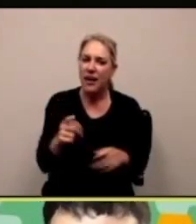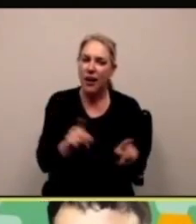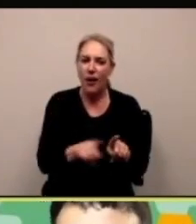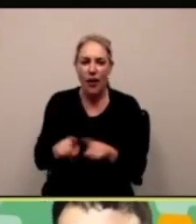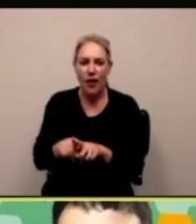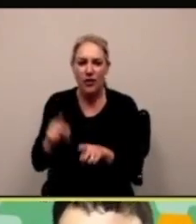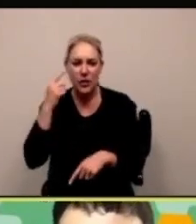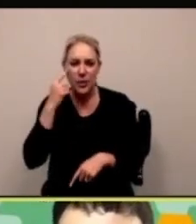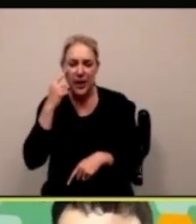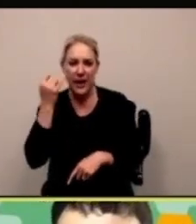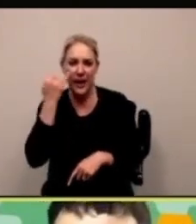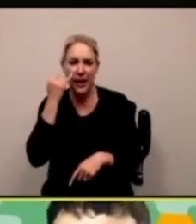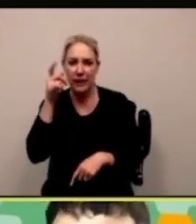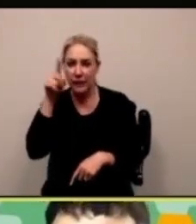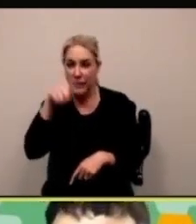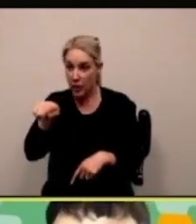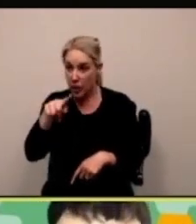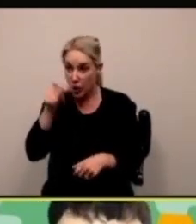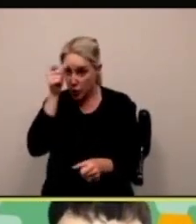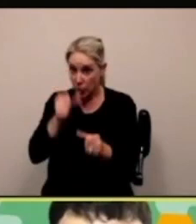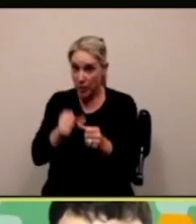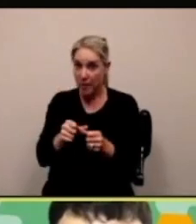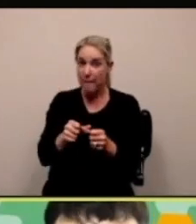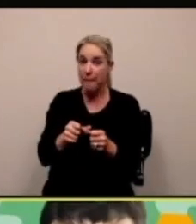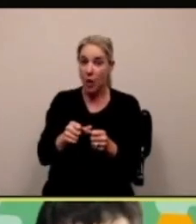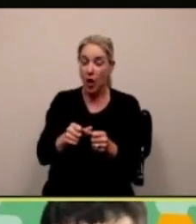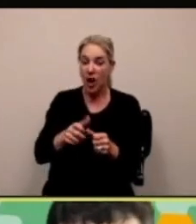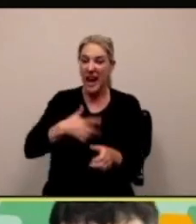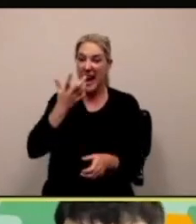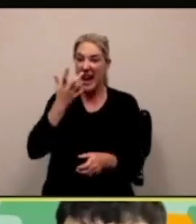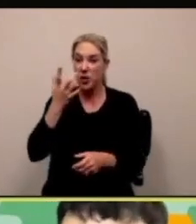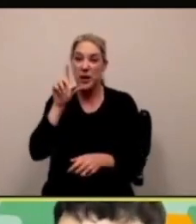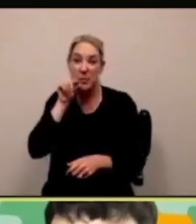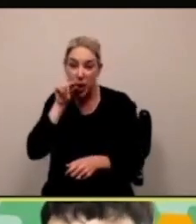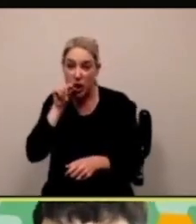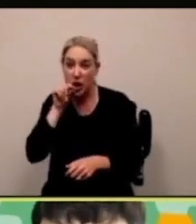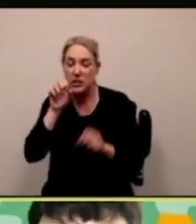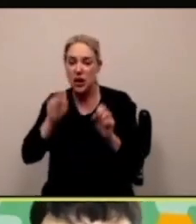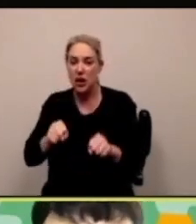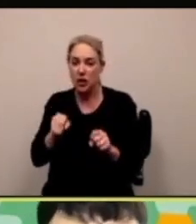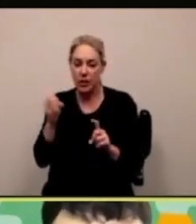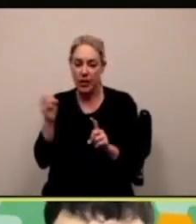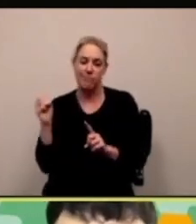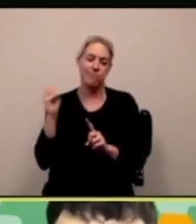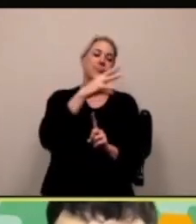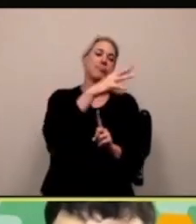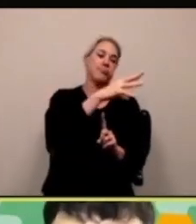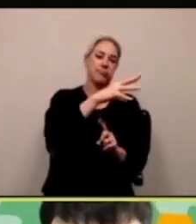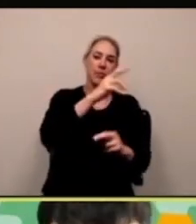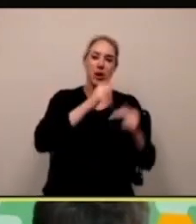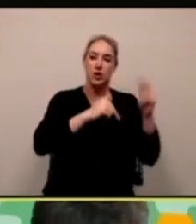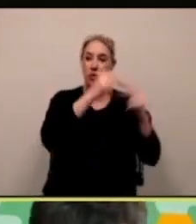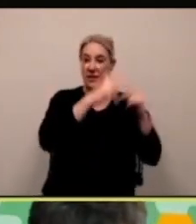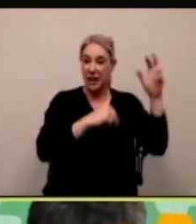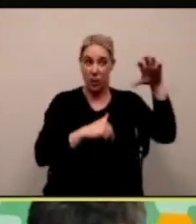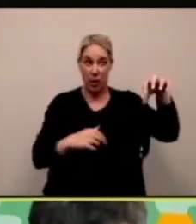if people remember the classic game Angry Birds, where you could launch something into a tower and knock it over. So here,